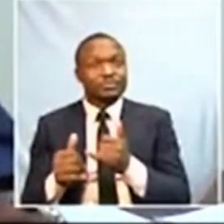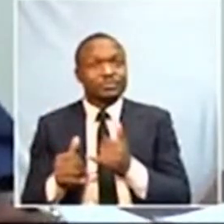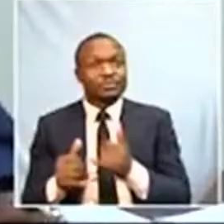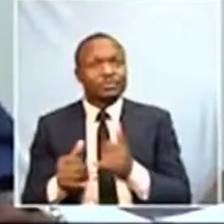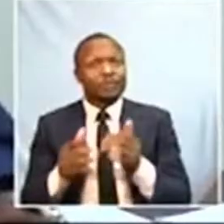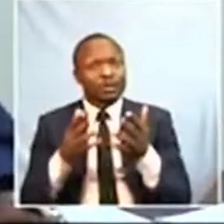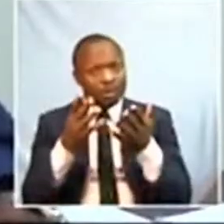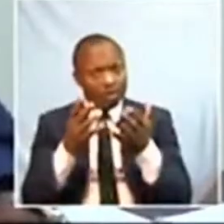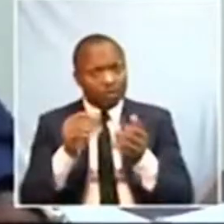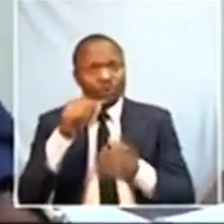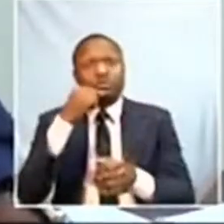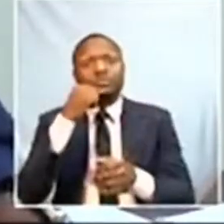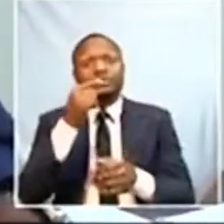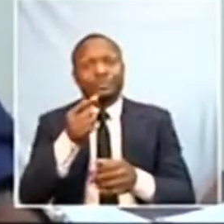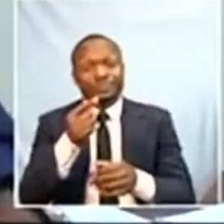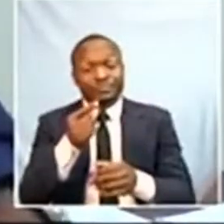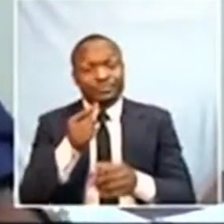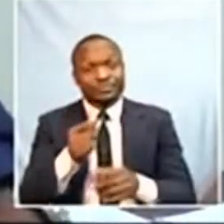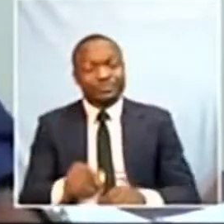I want to say